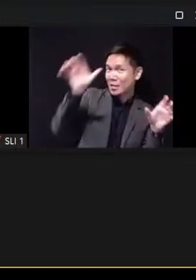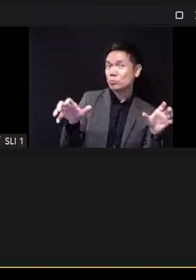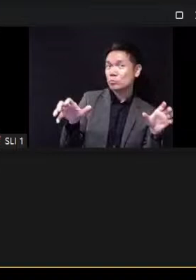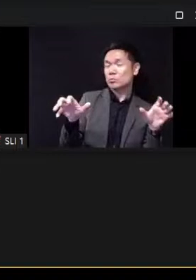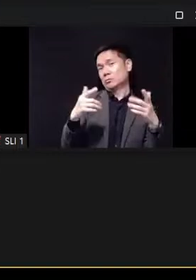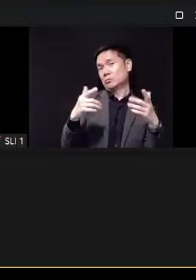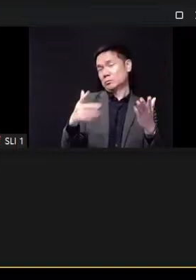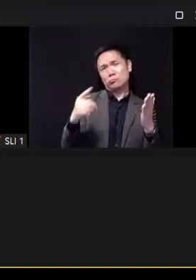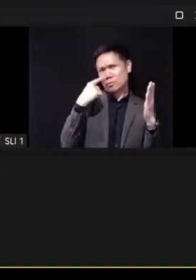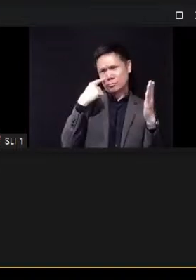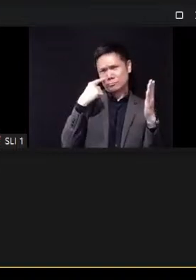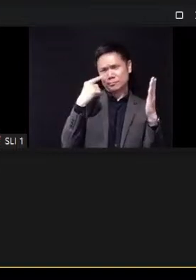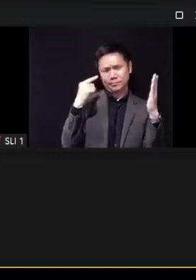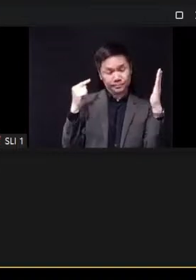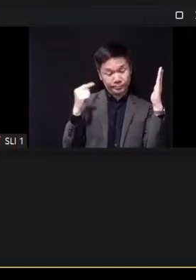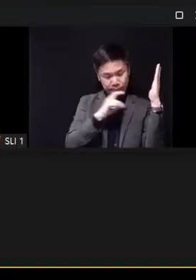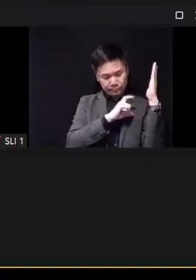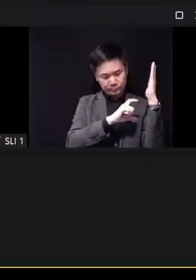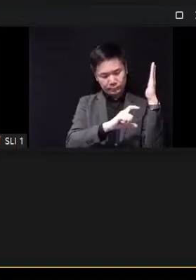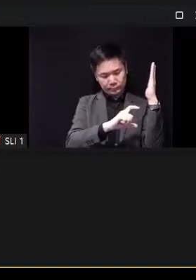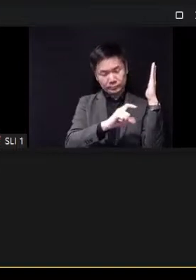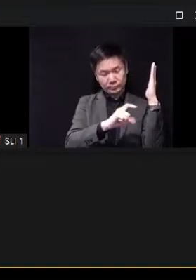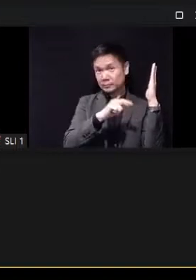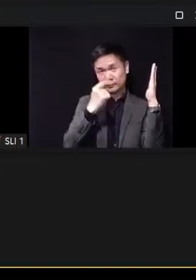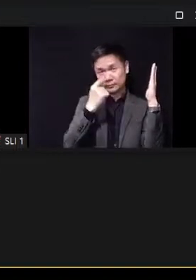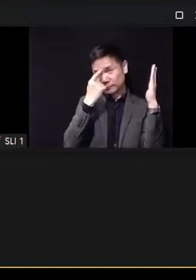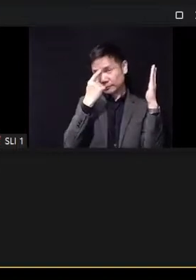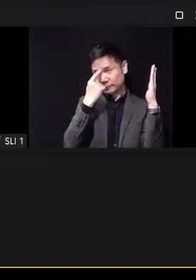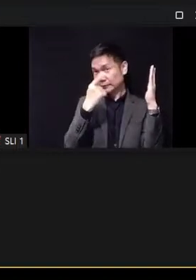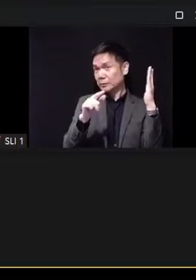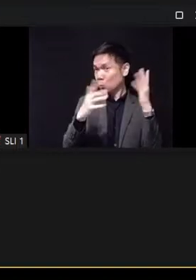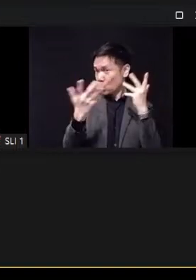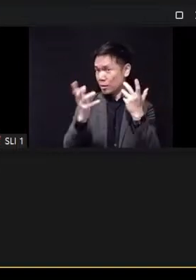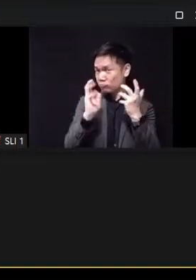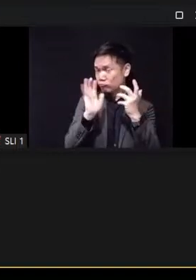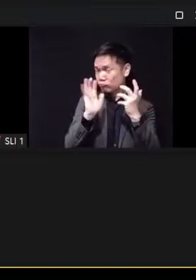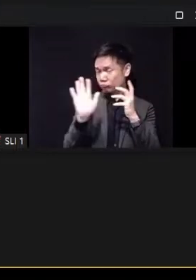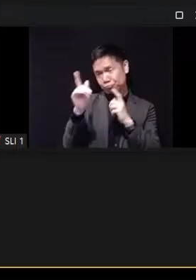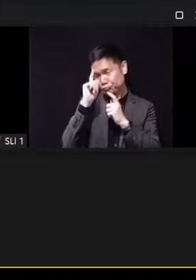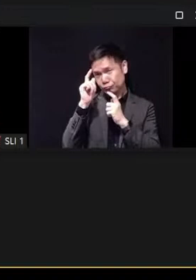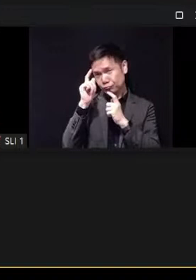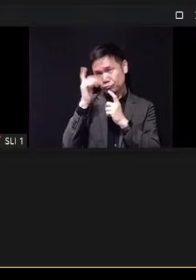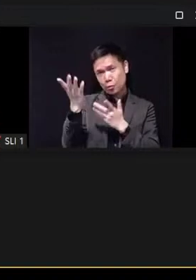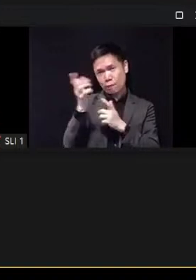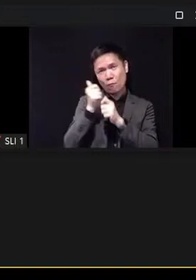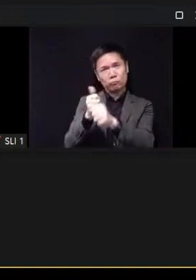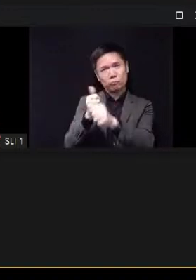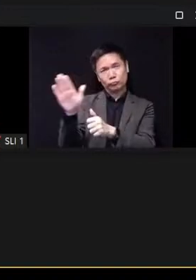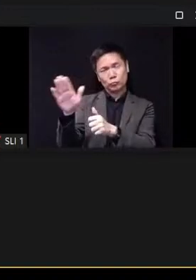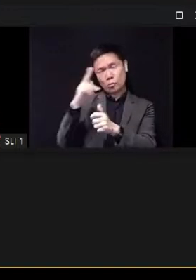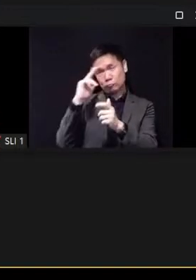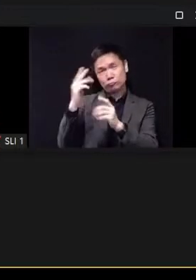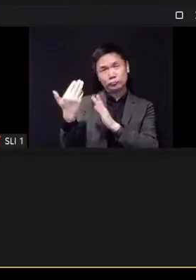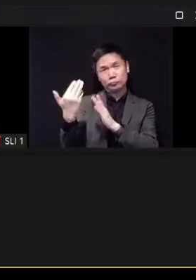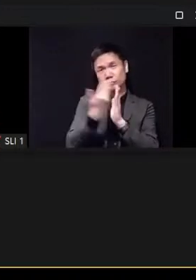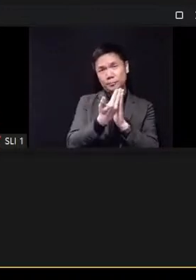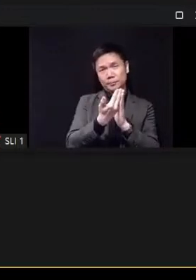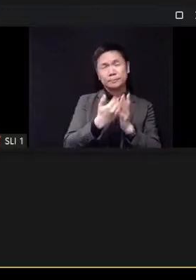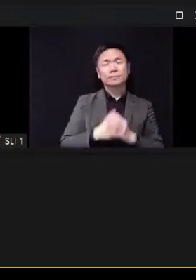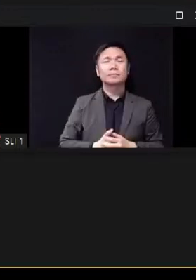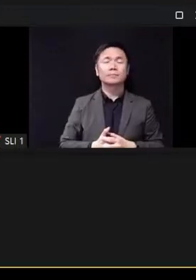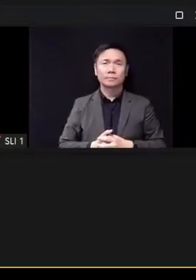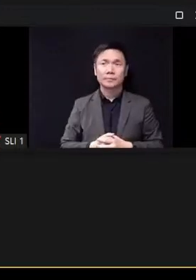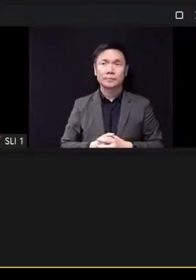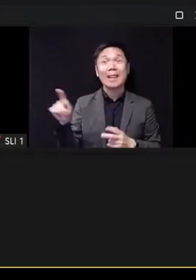actually work without your suggestion, as well as the one given